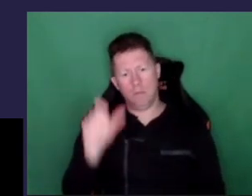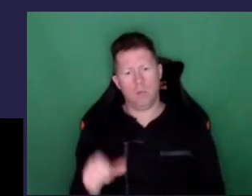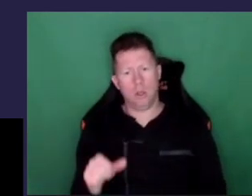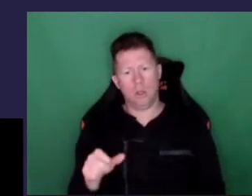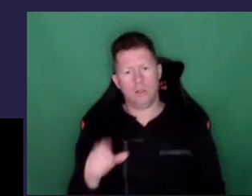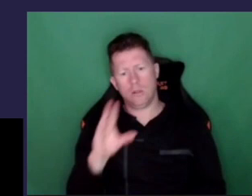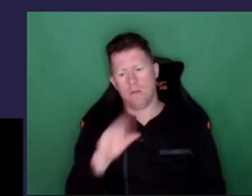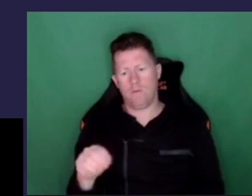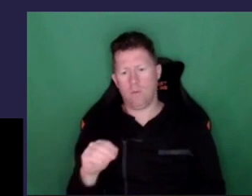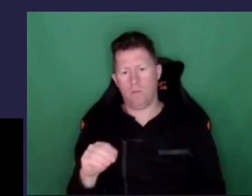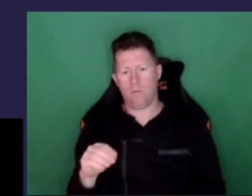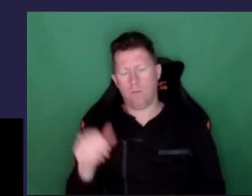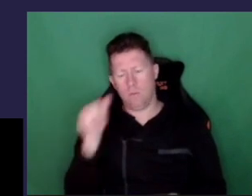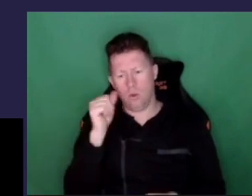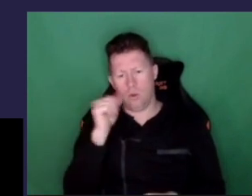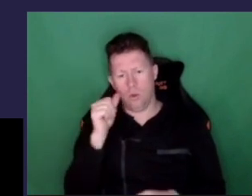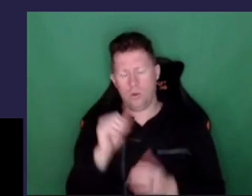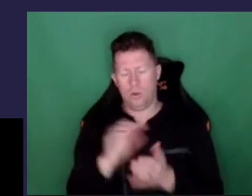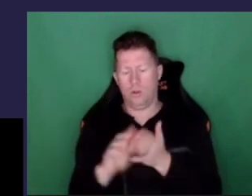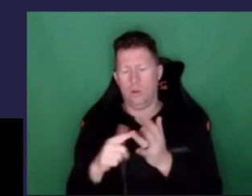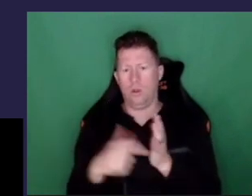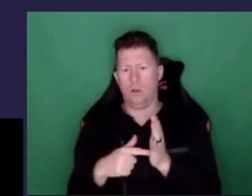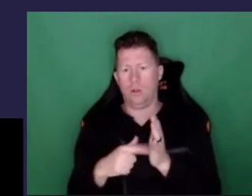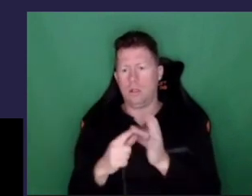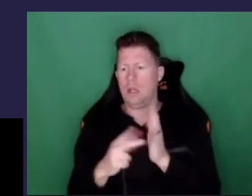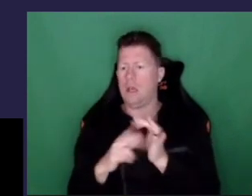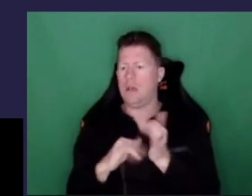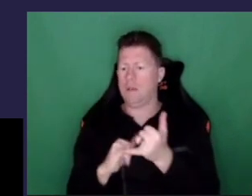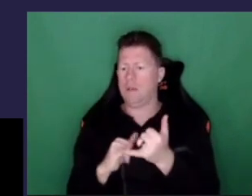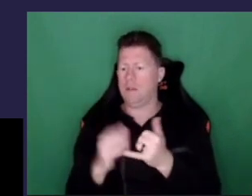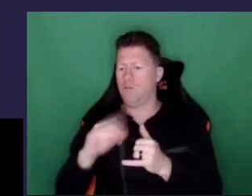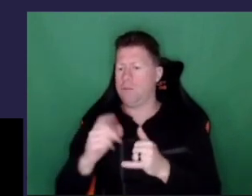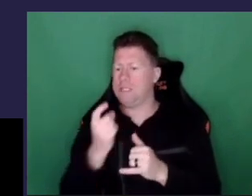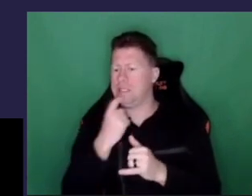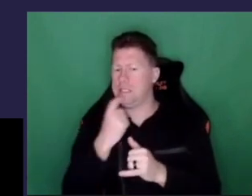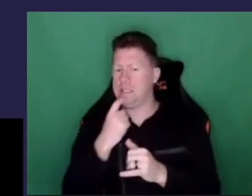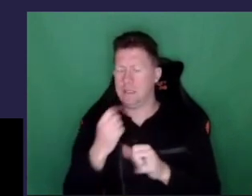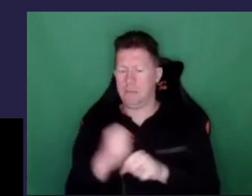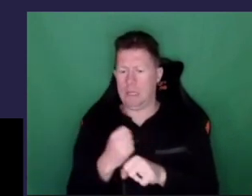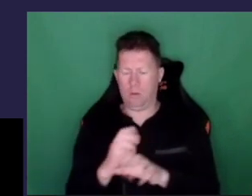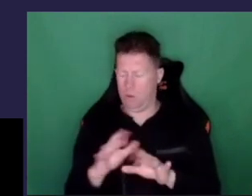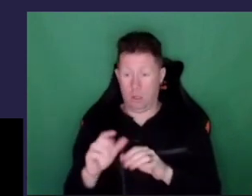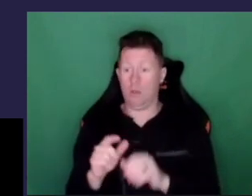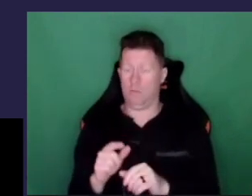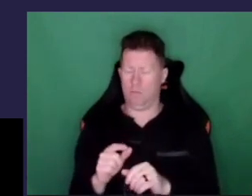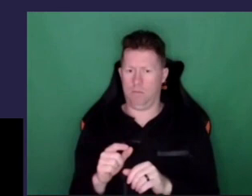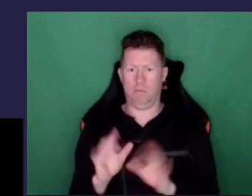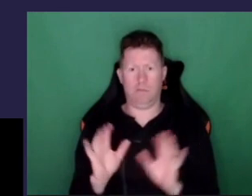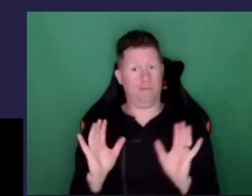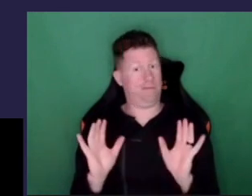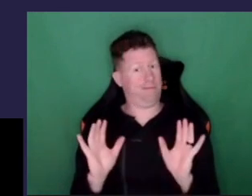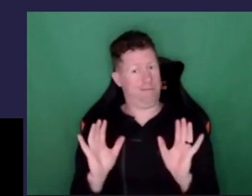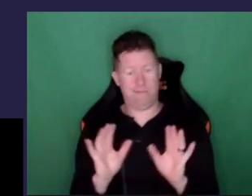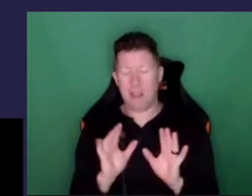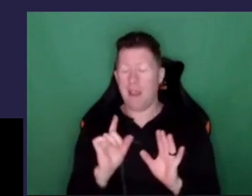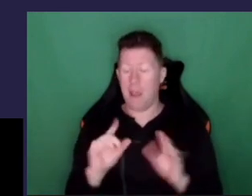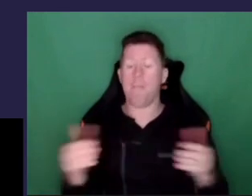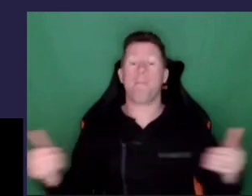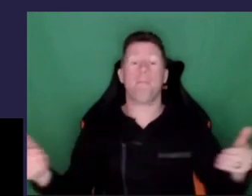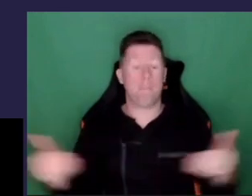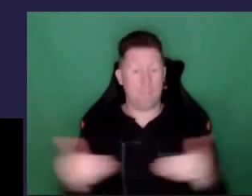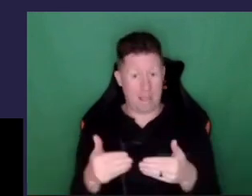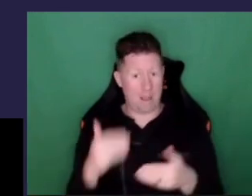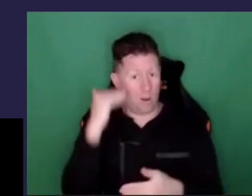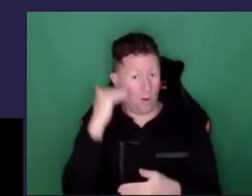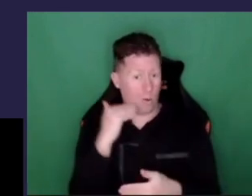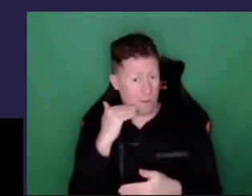strong steel. That's what I saw and heard. So match these two women. One of the great stories is they were supposed to be